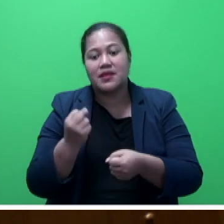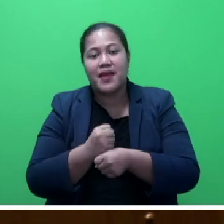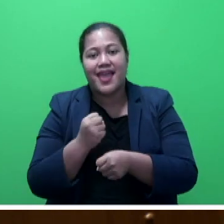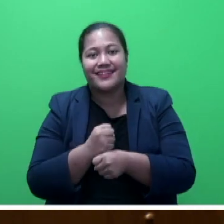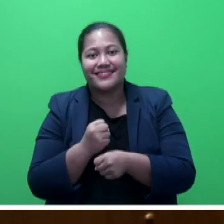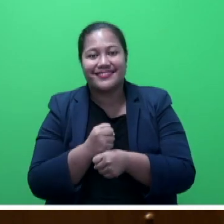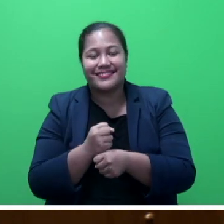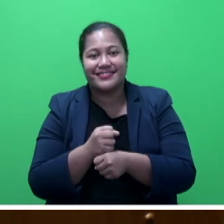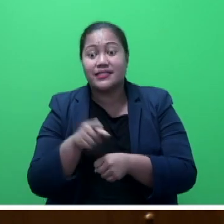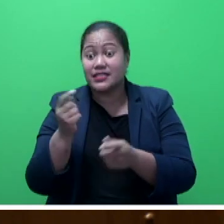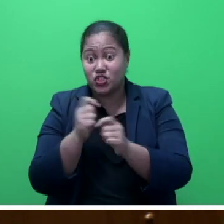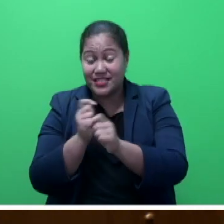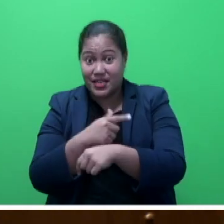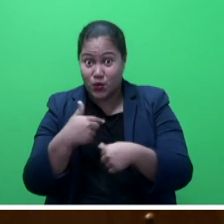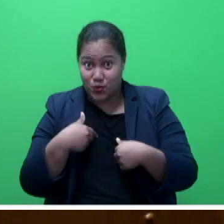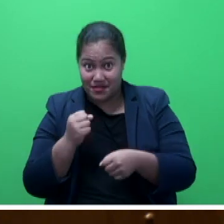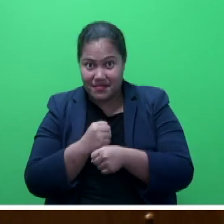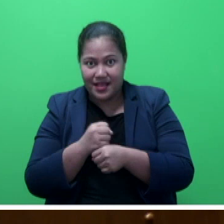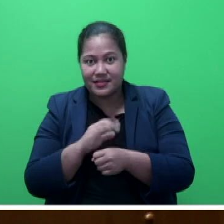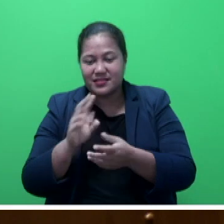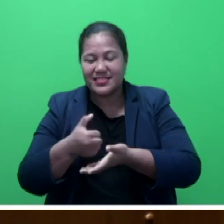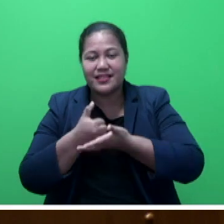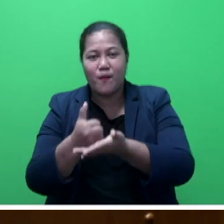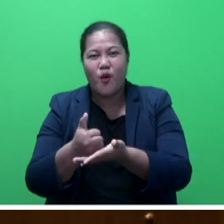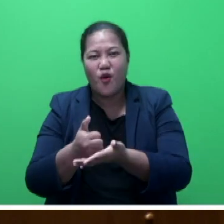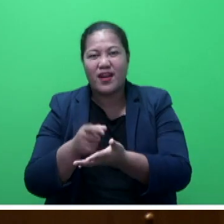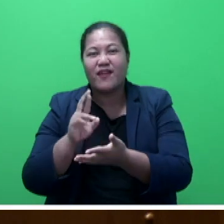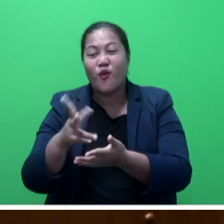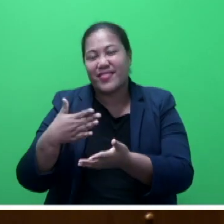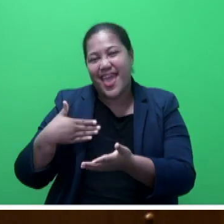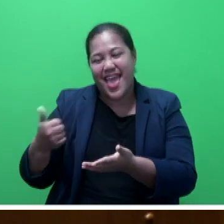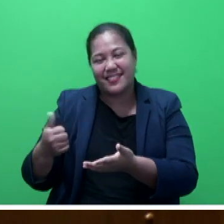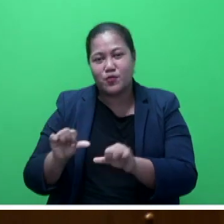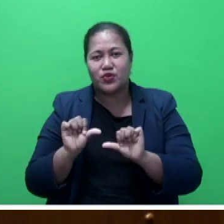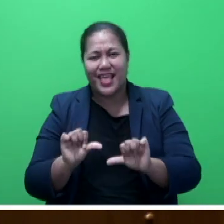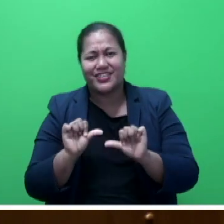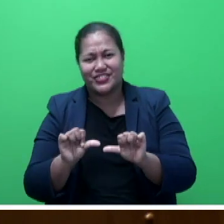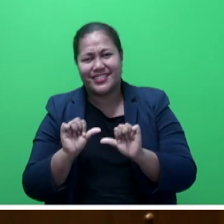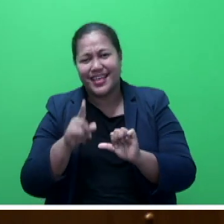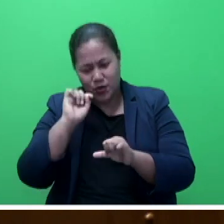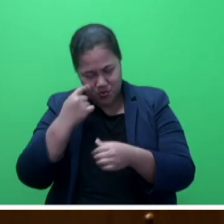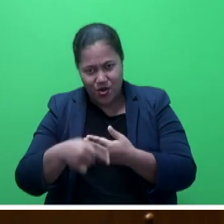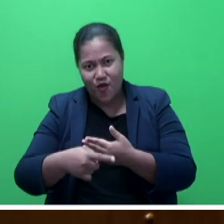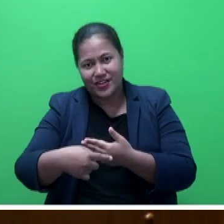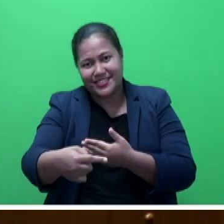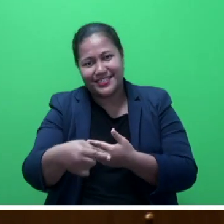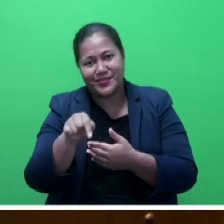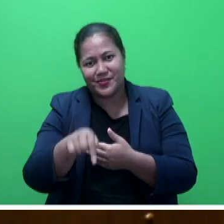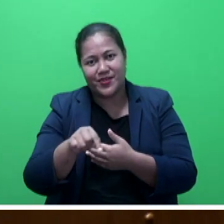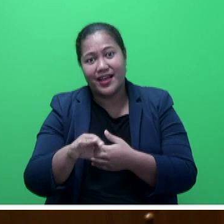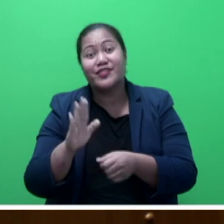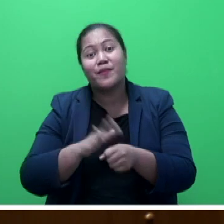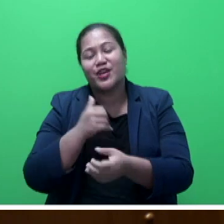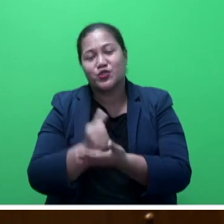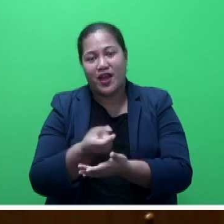ways we live our lives and to respect the health protection measures which remain in place so as to keep us COVID